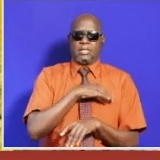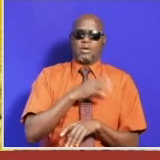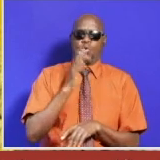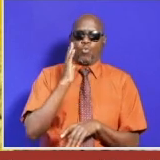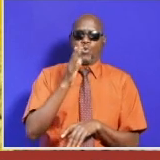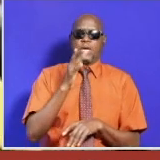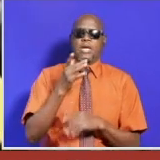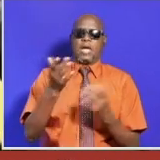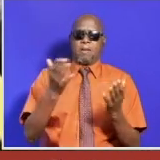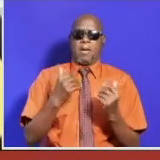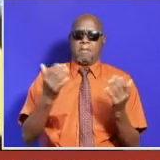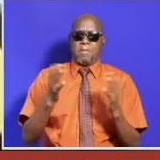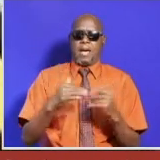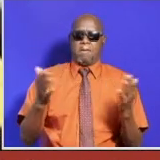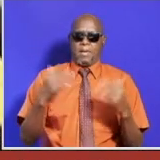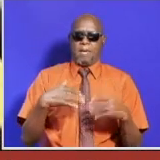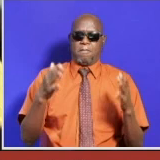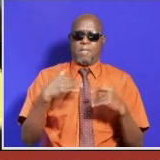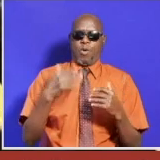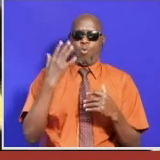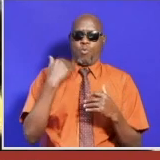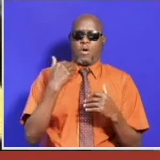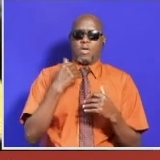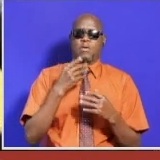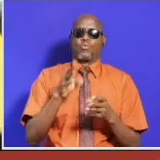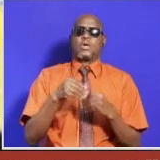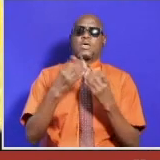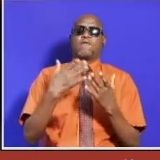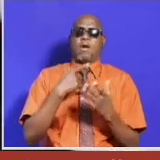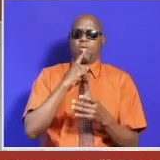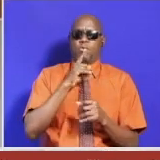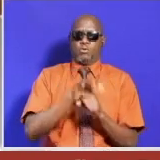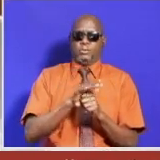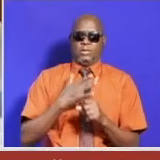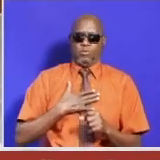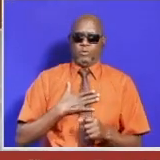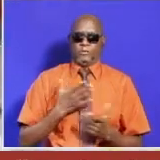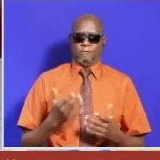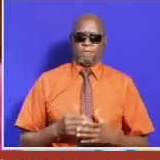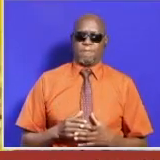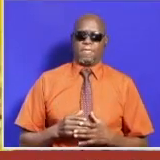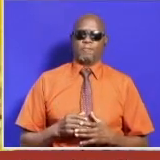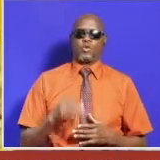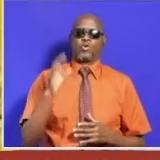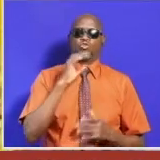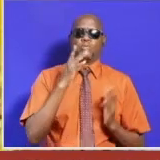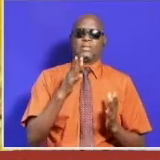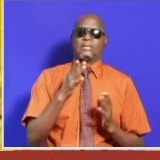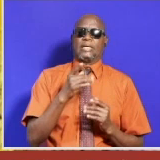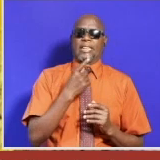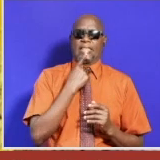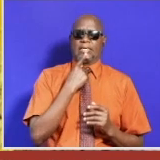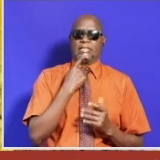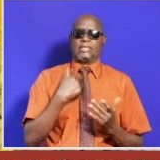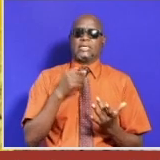they'll keep coming back because we deliver on our promises. Consumer tastes and preferences, as you have heard,